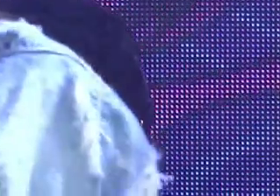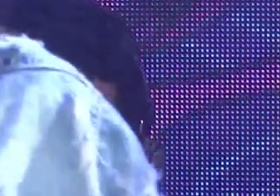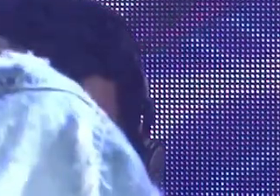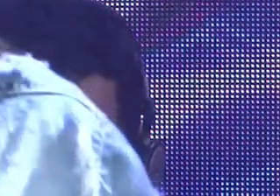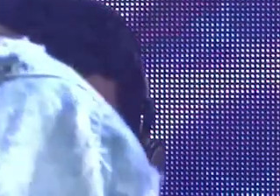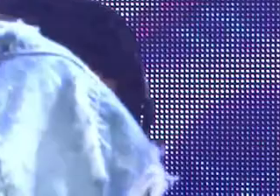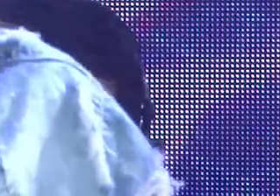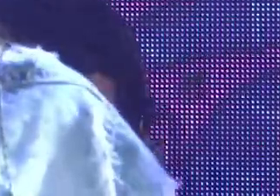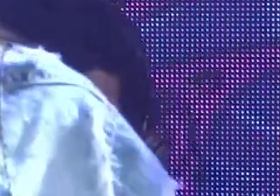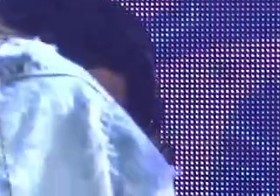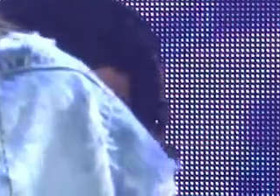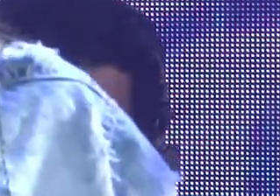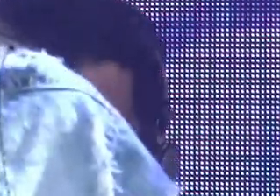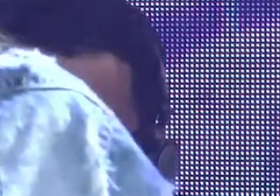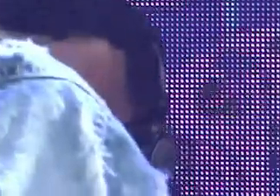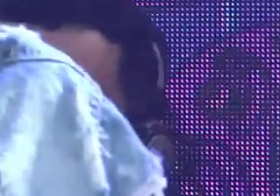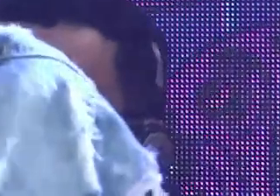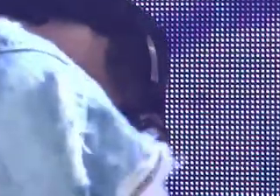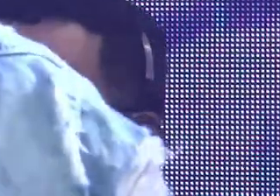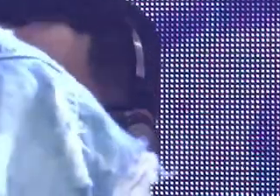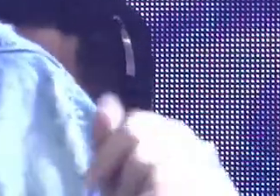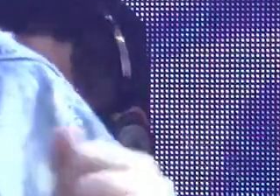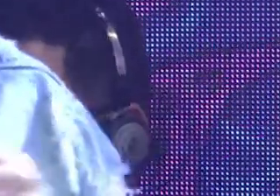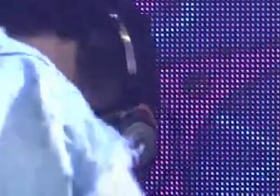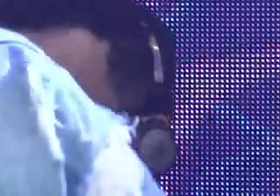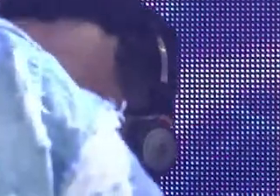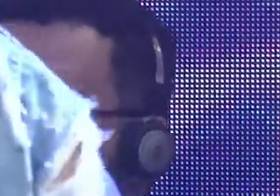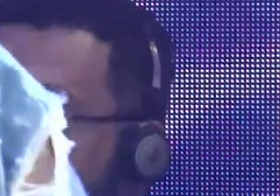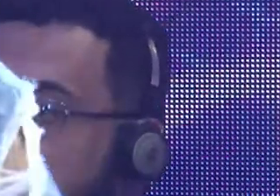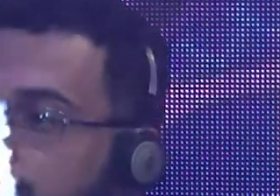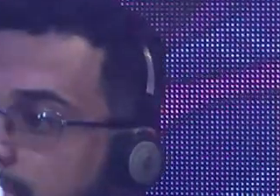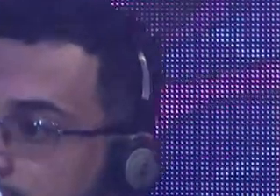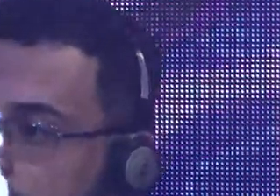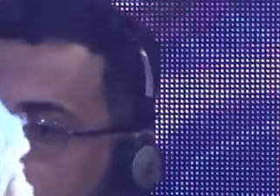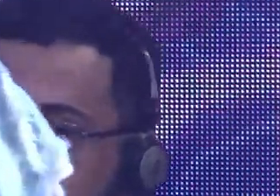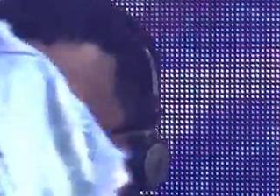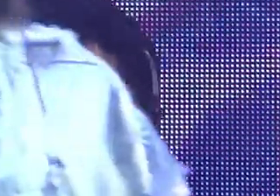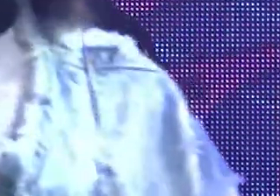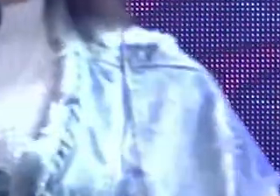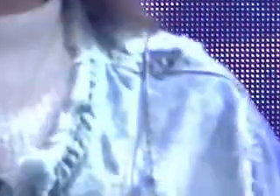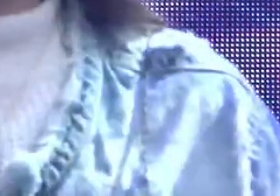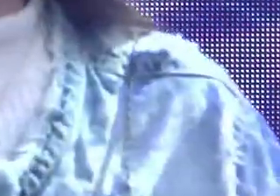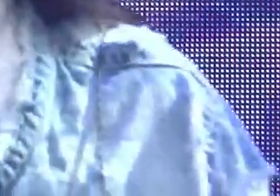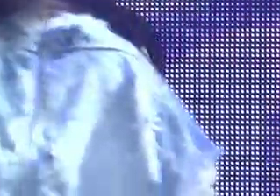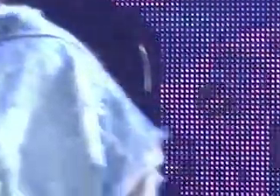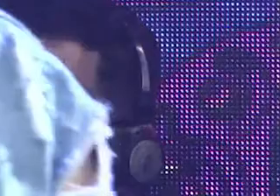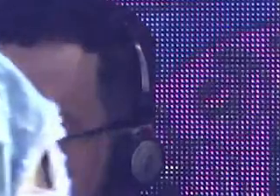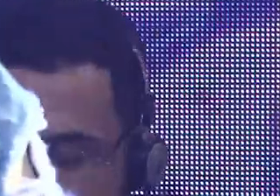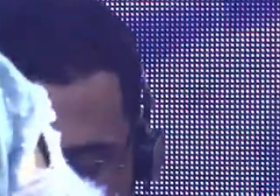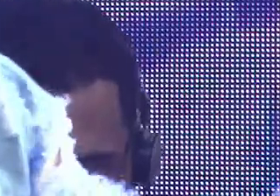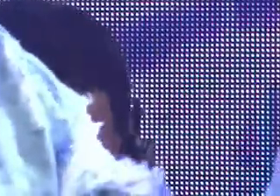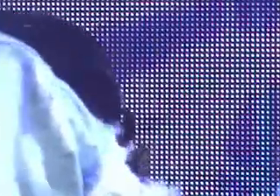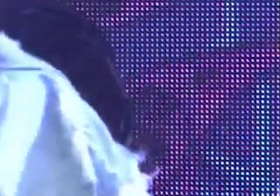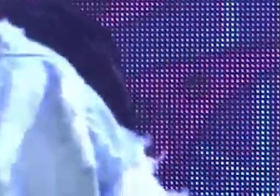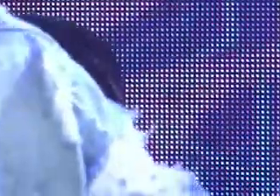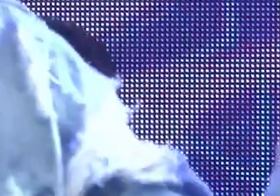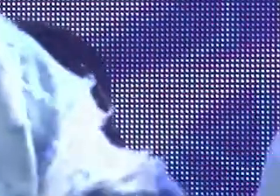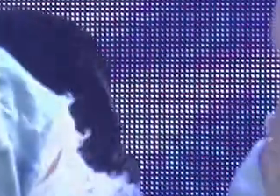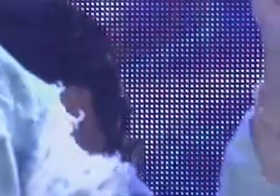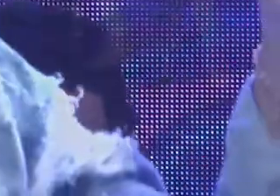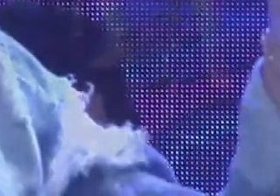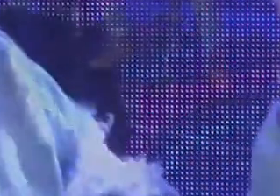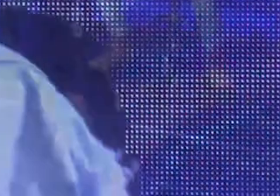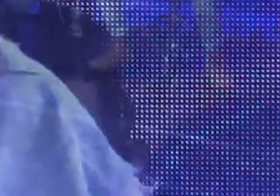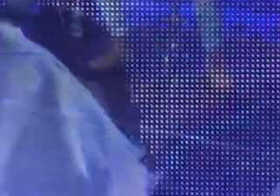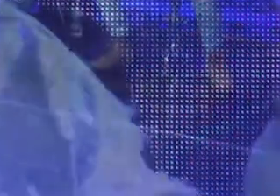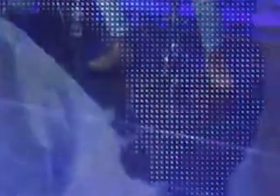left. Everybody looks to the right. Can you feel that we're paying with love tonight? It's not about the money,